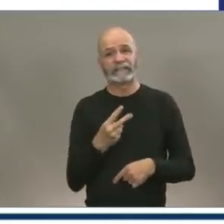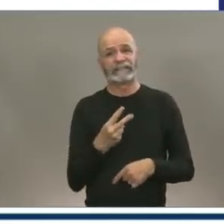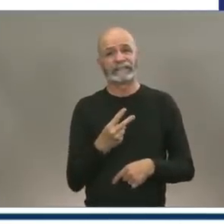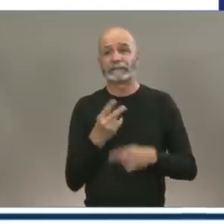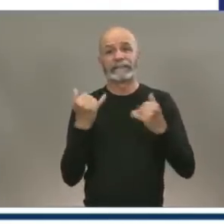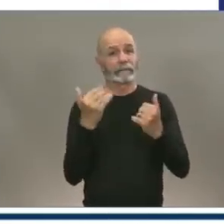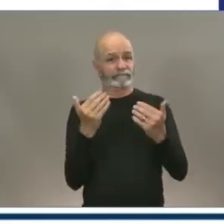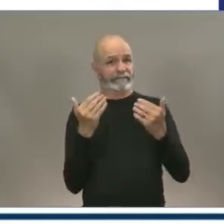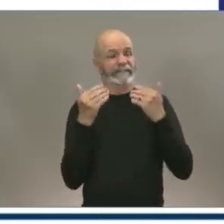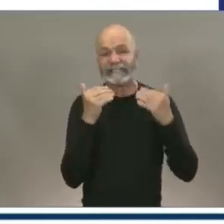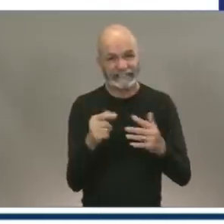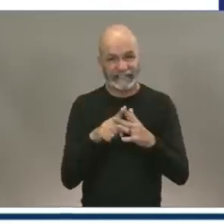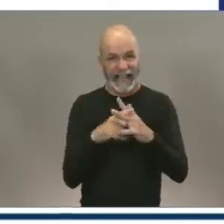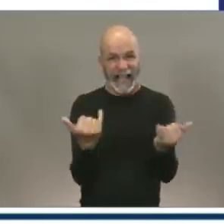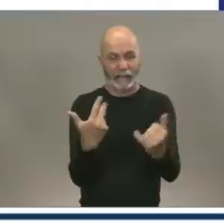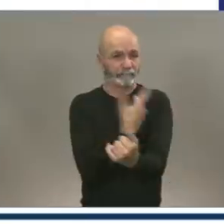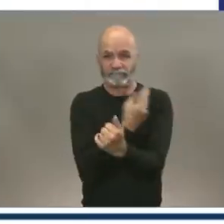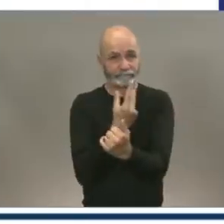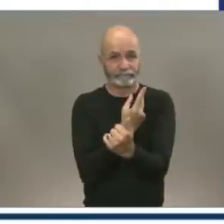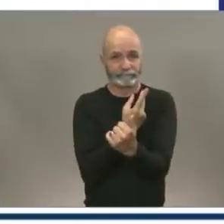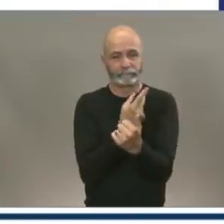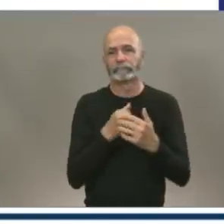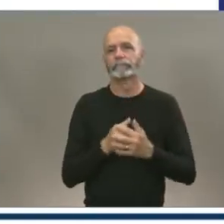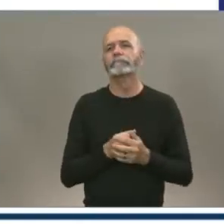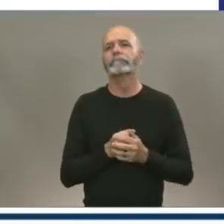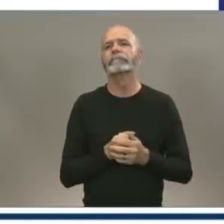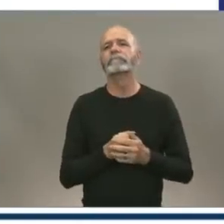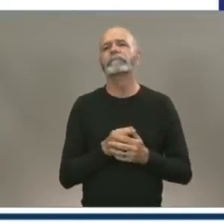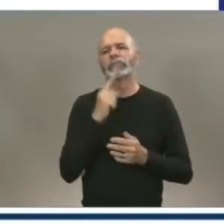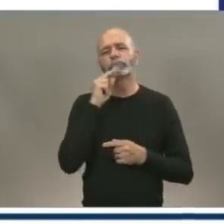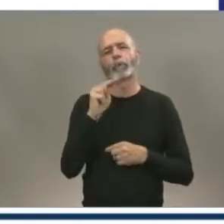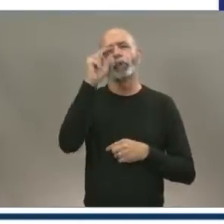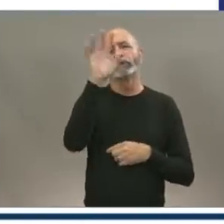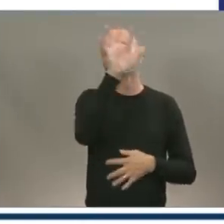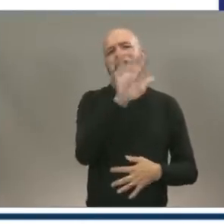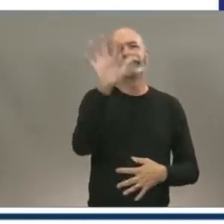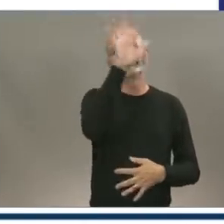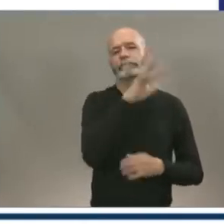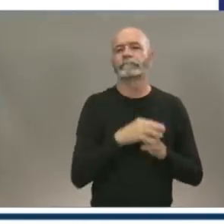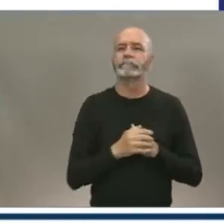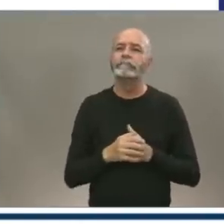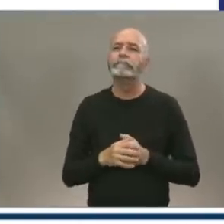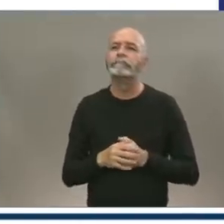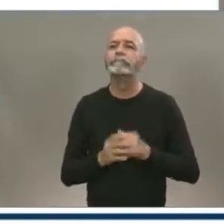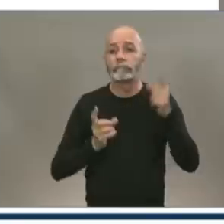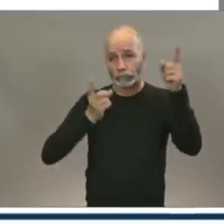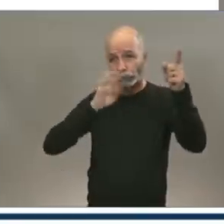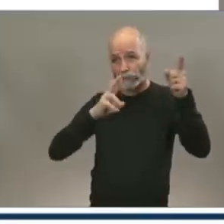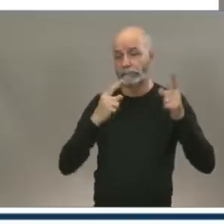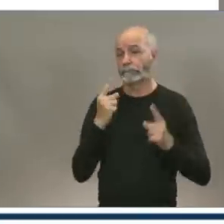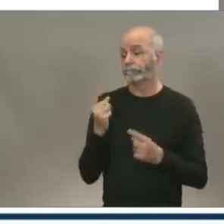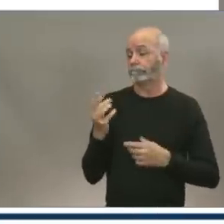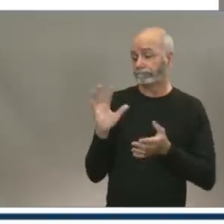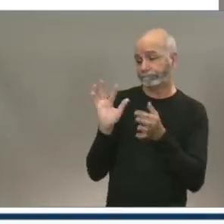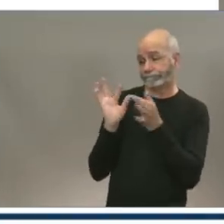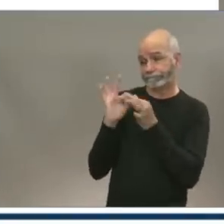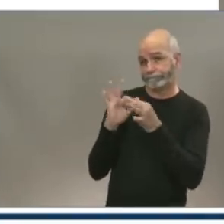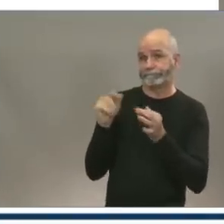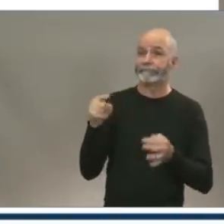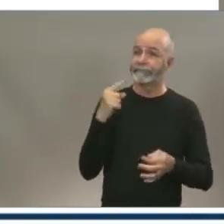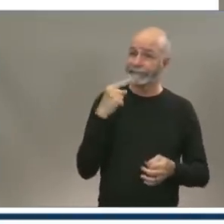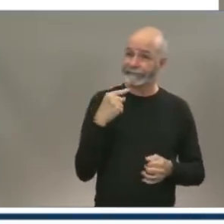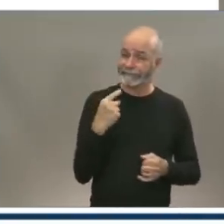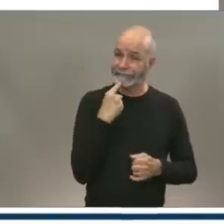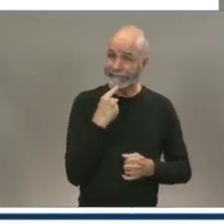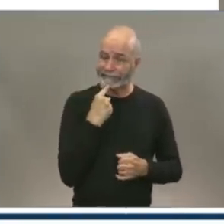information, and I talk about the northern zone especially. No, our priority still in our vaccination program, even though we're talking a